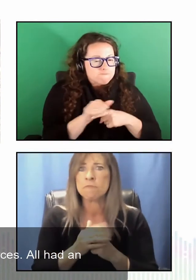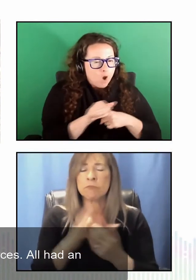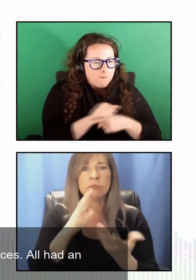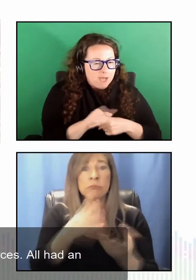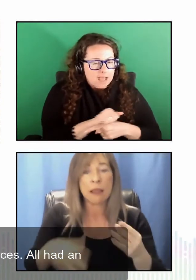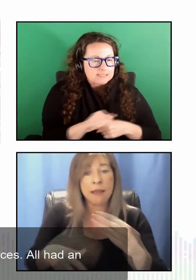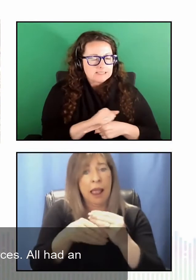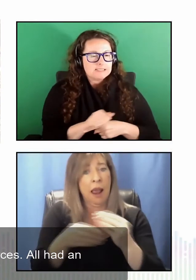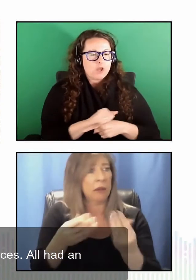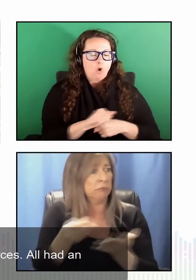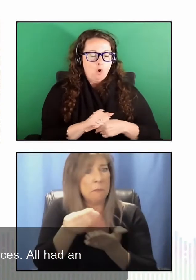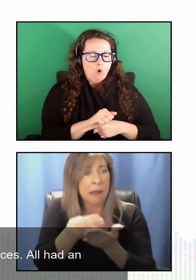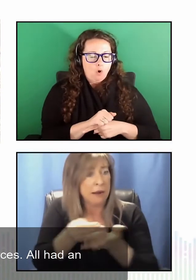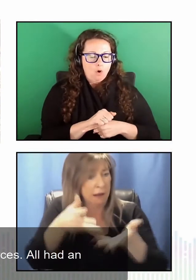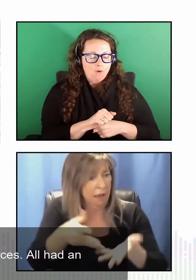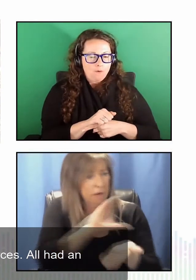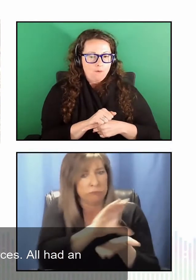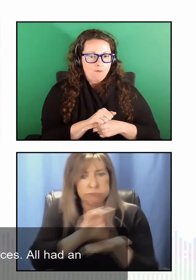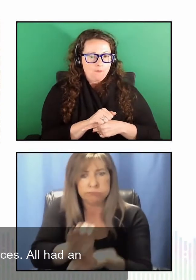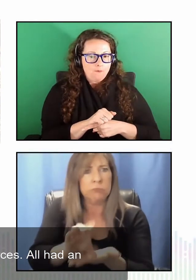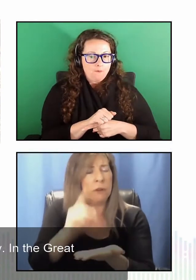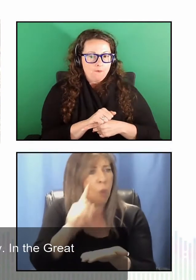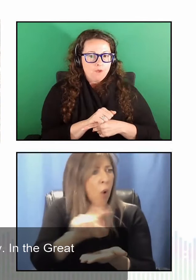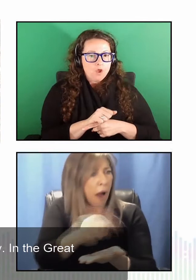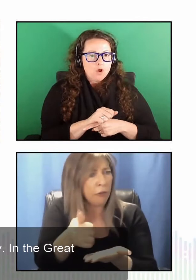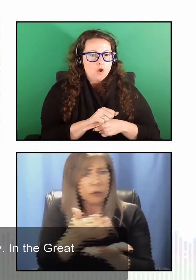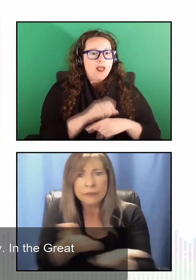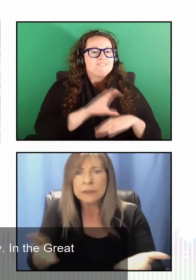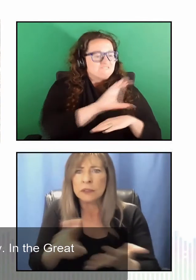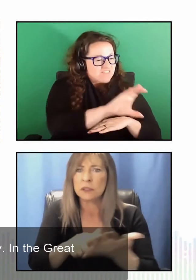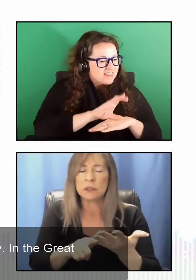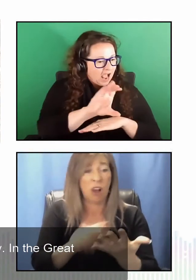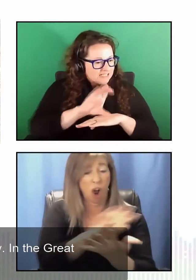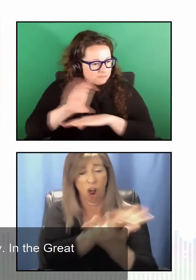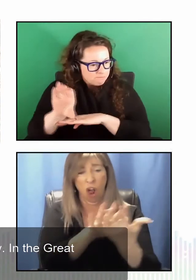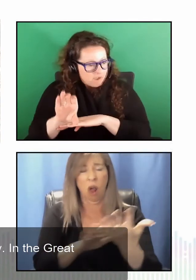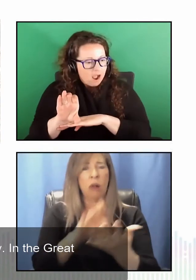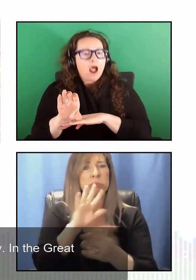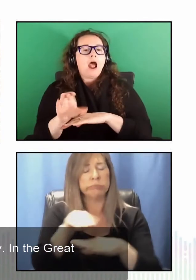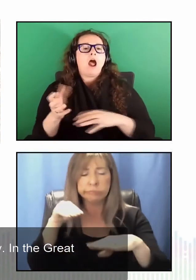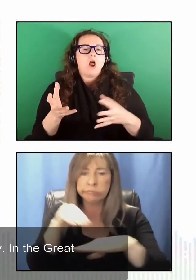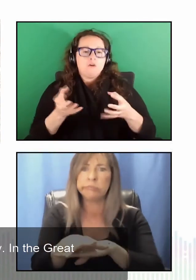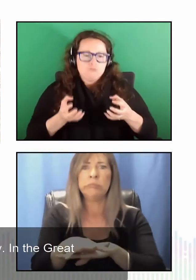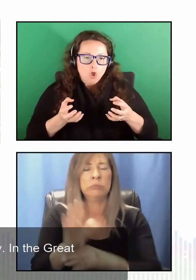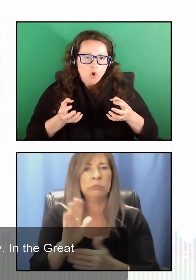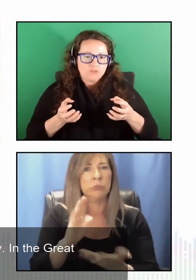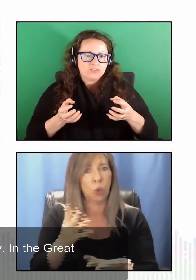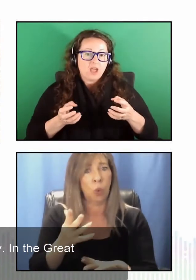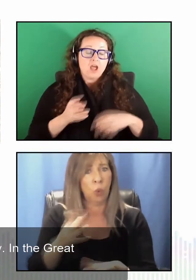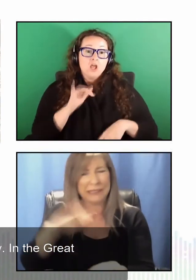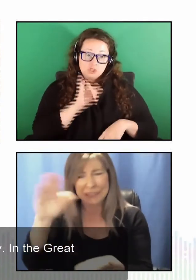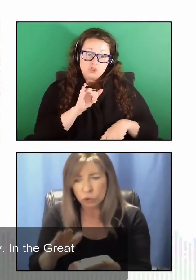additional funding leverage from other sources, all had an impact. Decreased better health